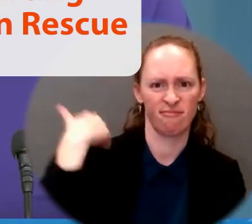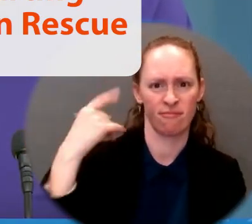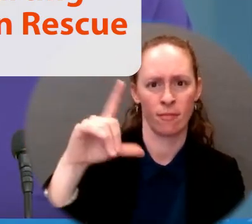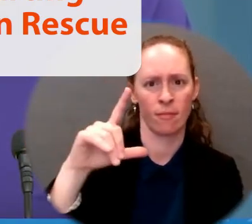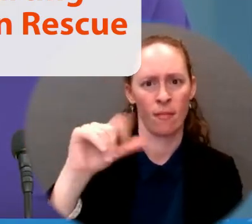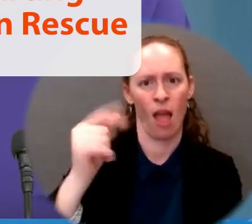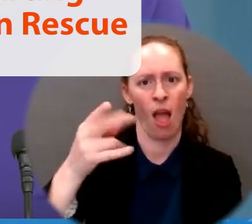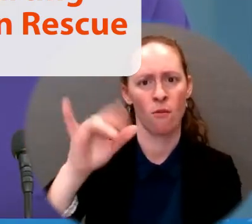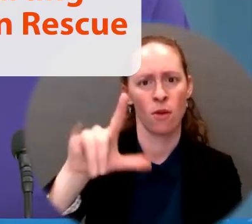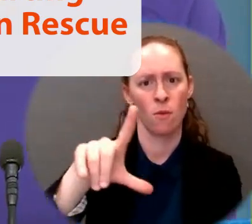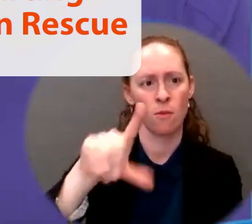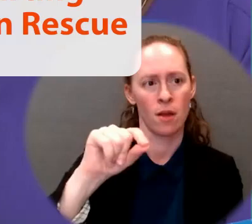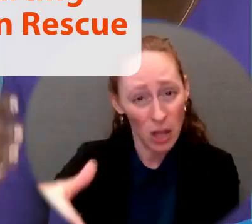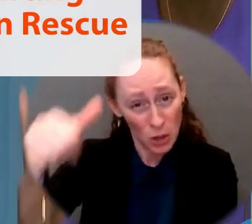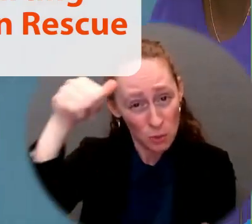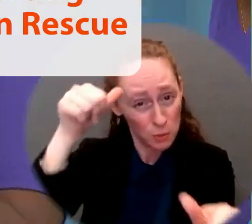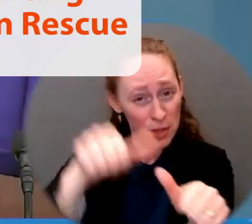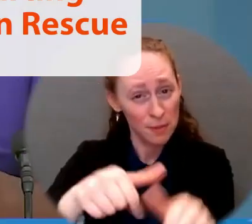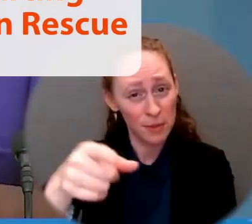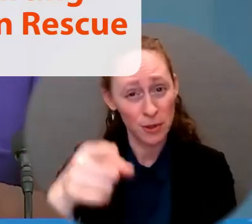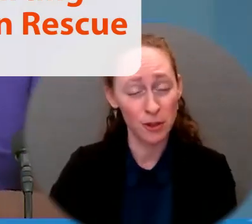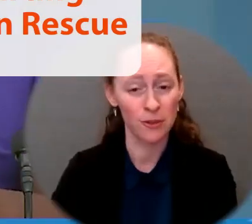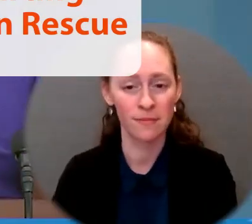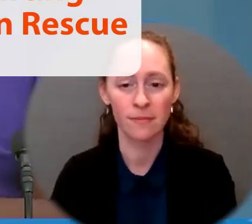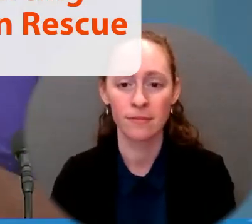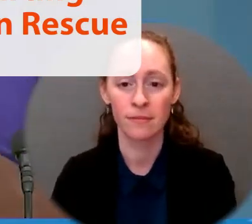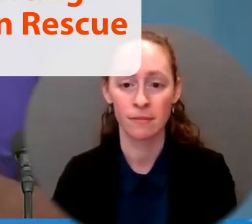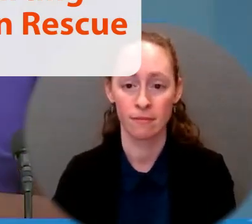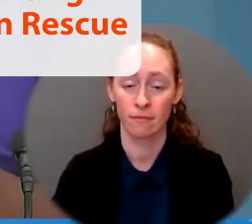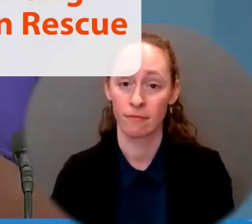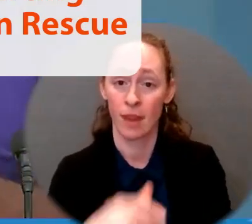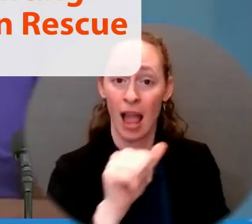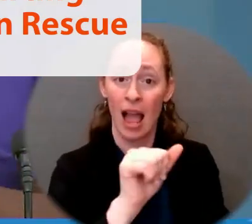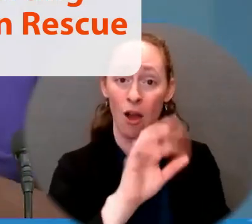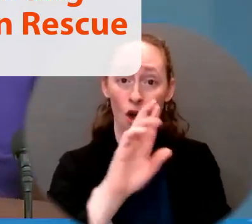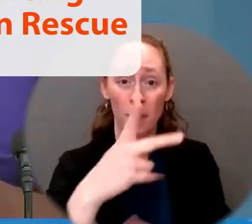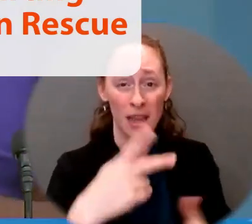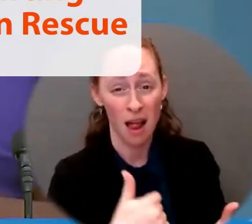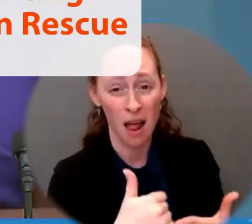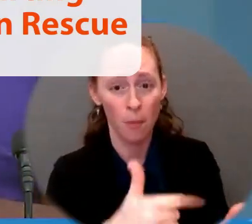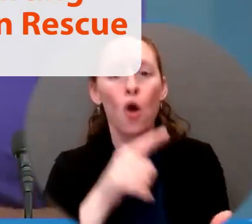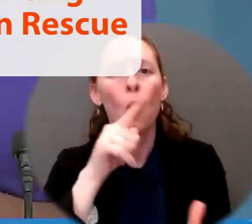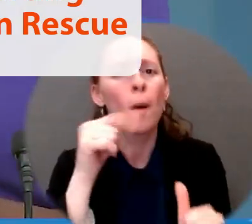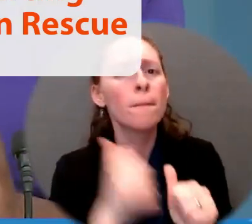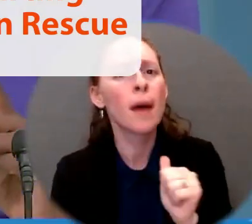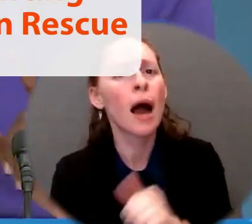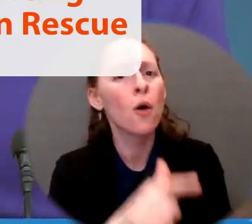that helped the American people. That the American Rescue Plan, which is